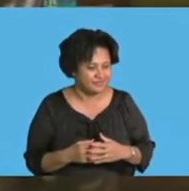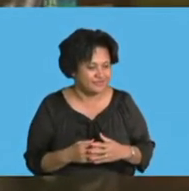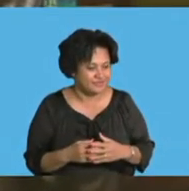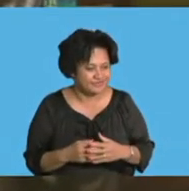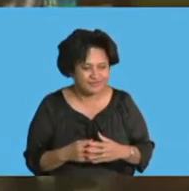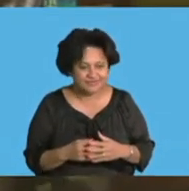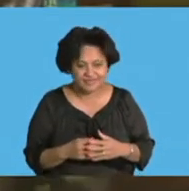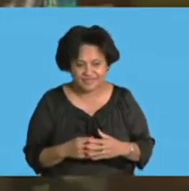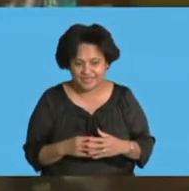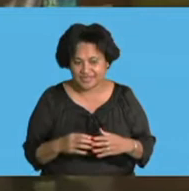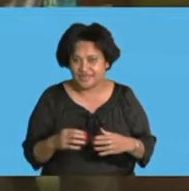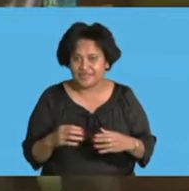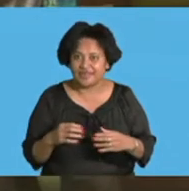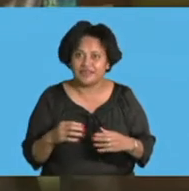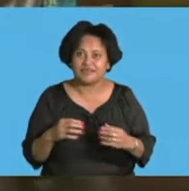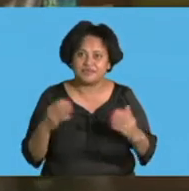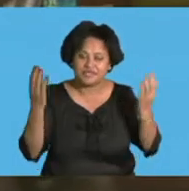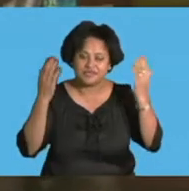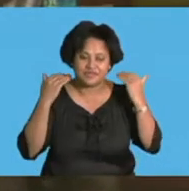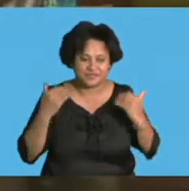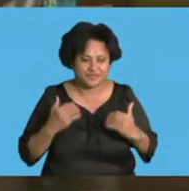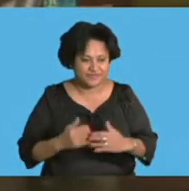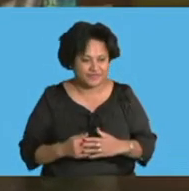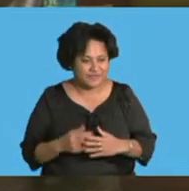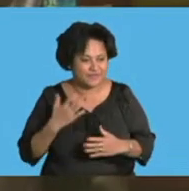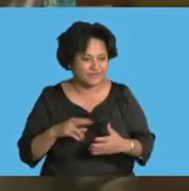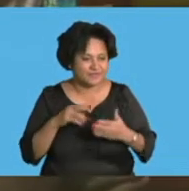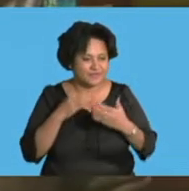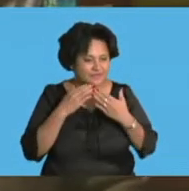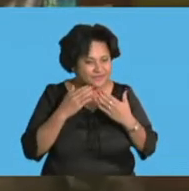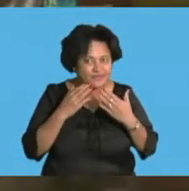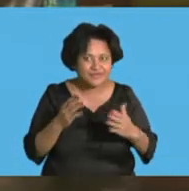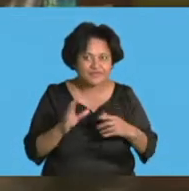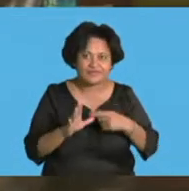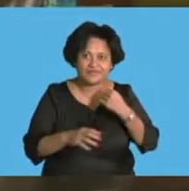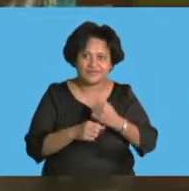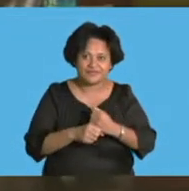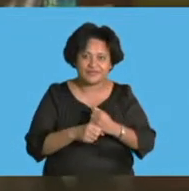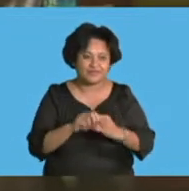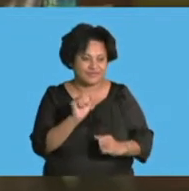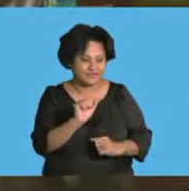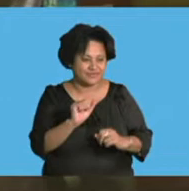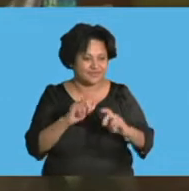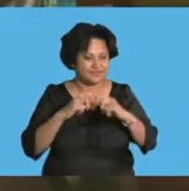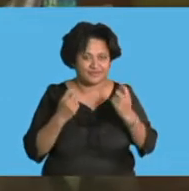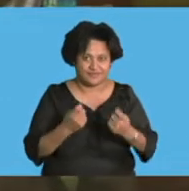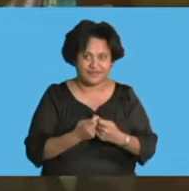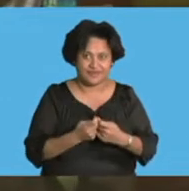Mr. Speaker, sir, I rise to thank the Honourable Attorney General and Minister of Economy and his team for presenting